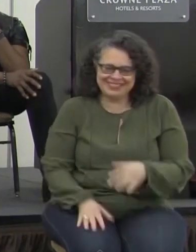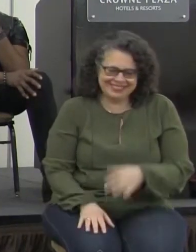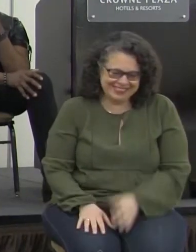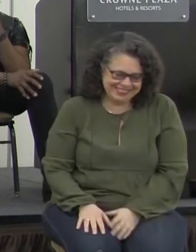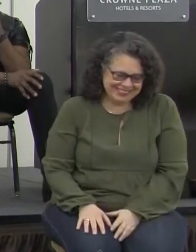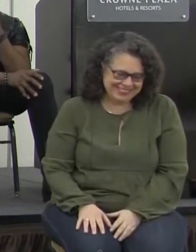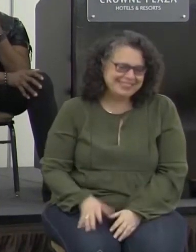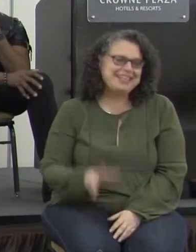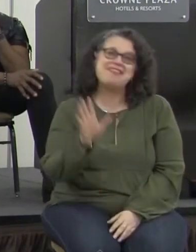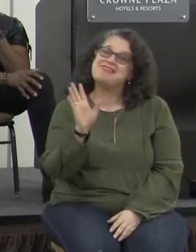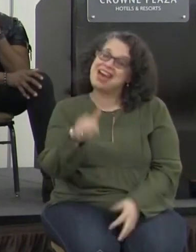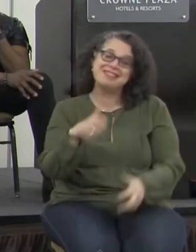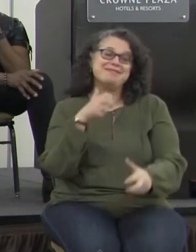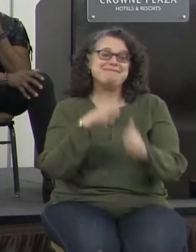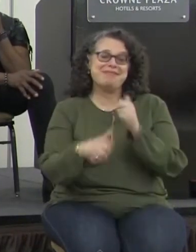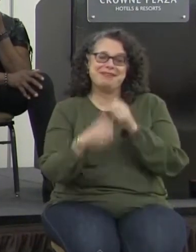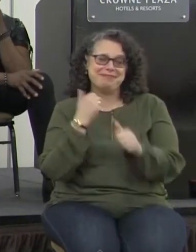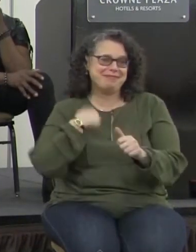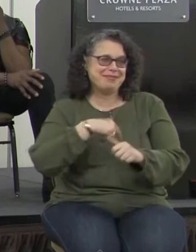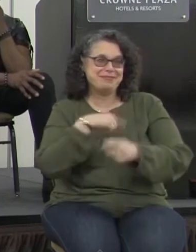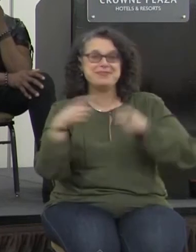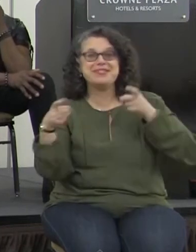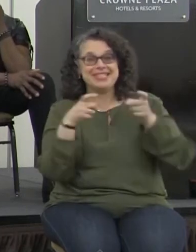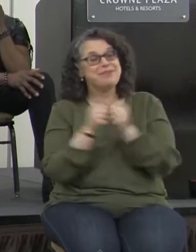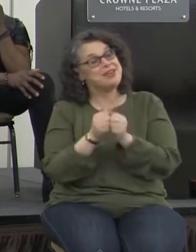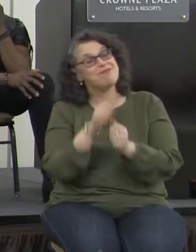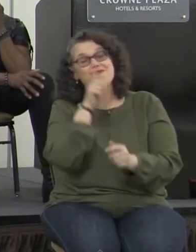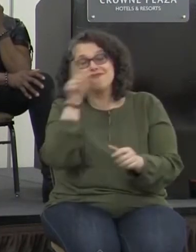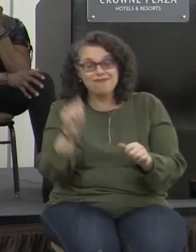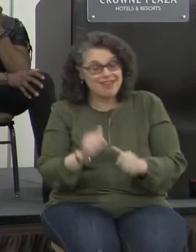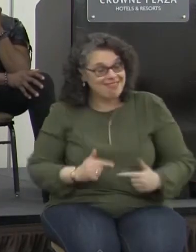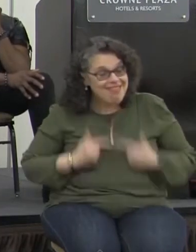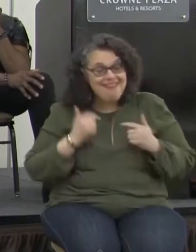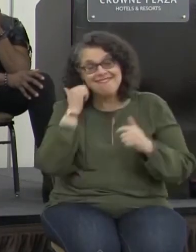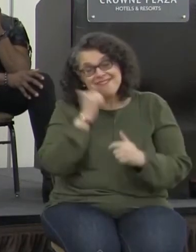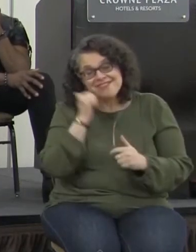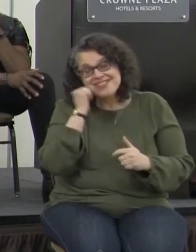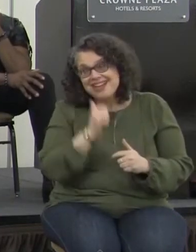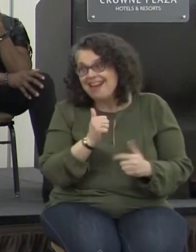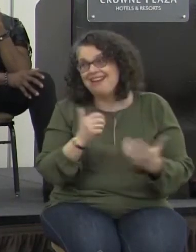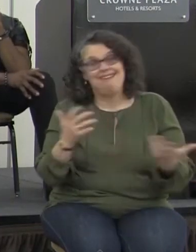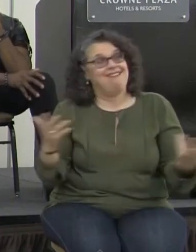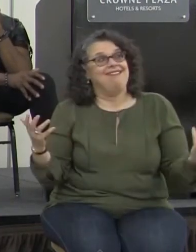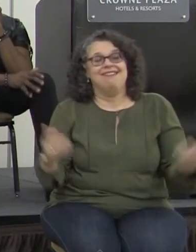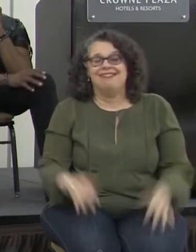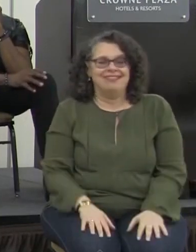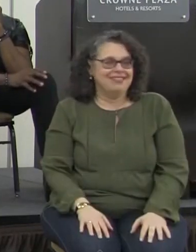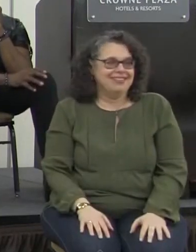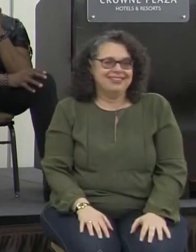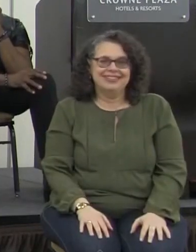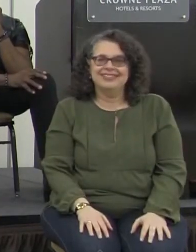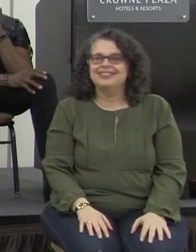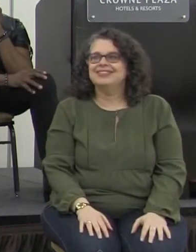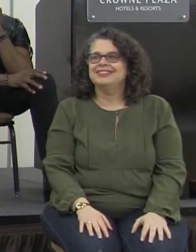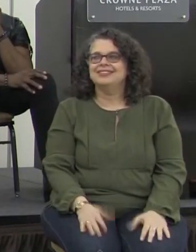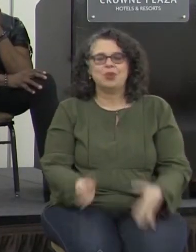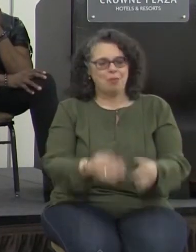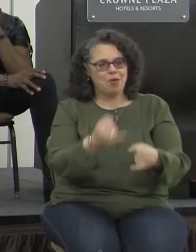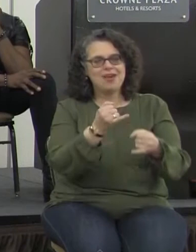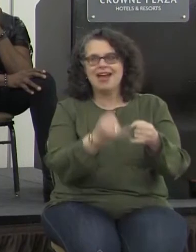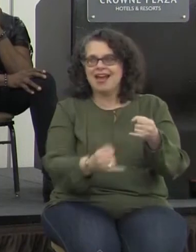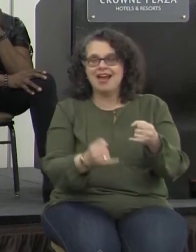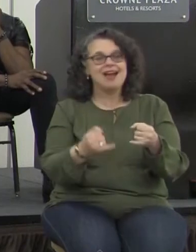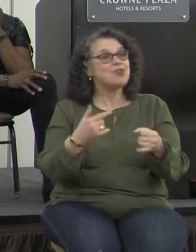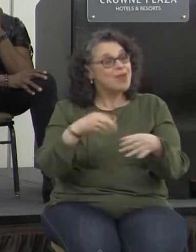Those are issues that we deal with. Those are real life issues that we deal with on the table. So I, in the class, have